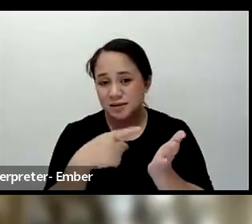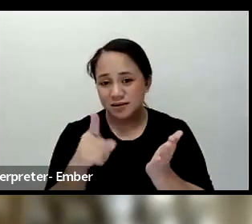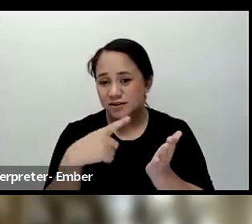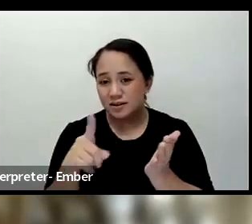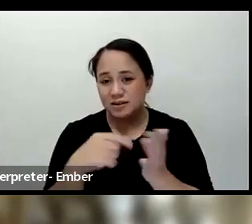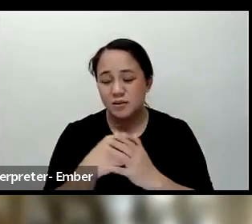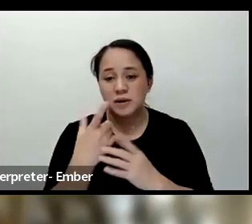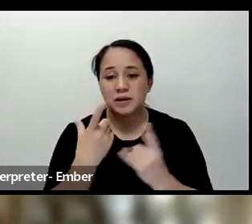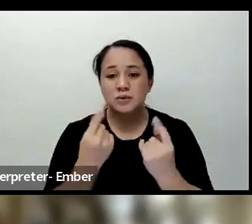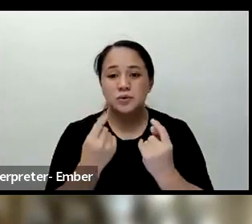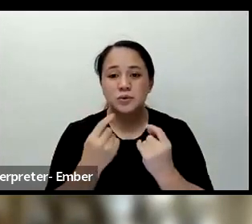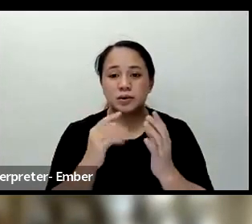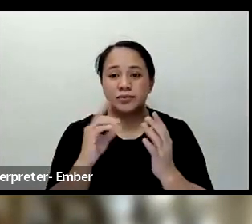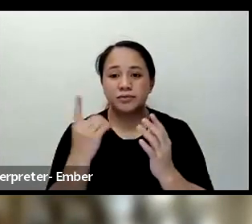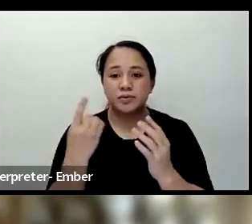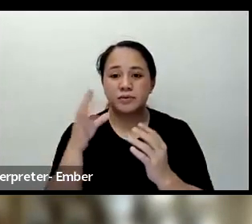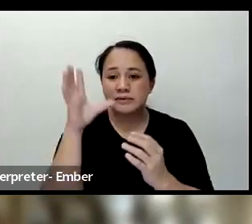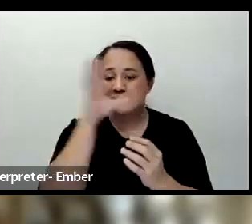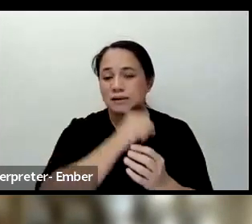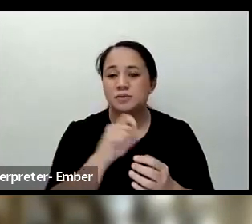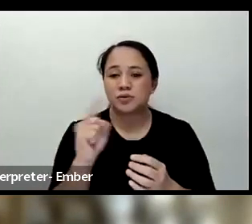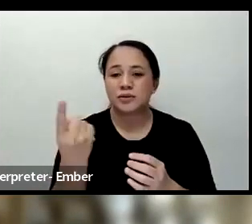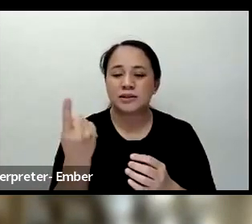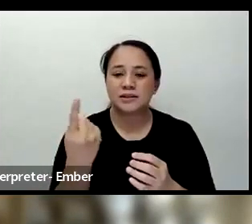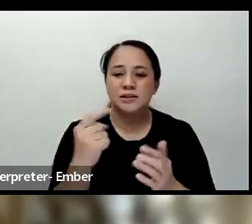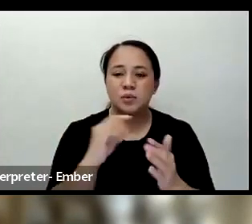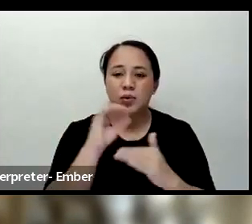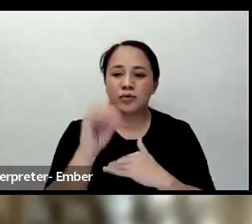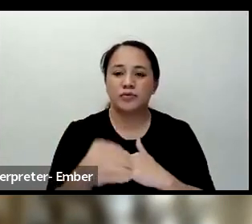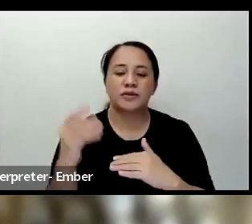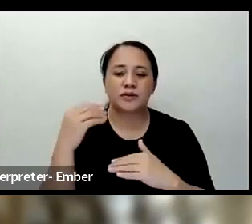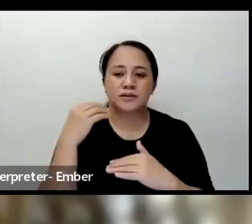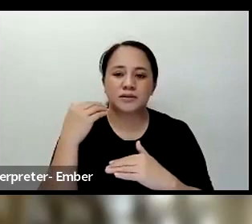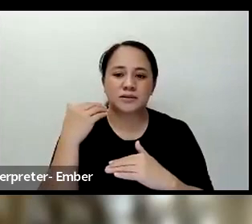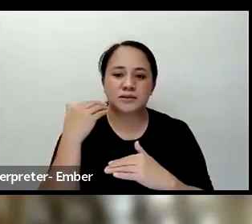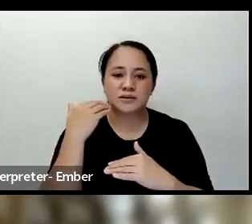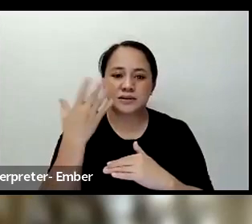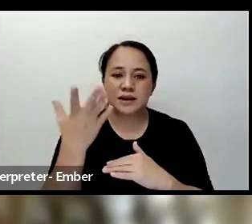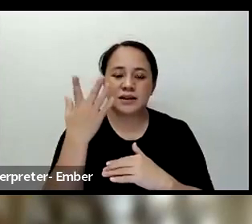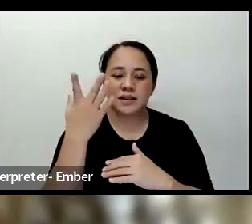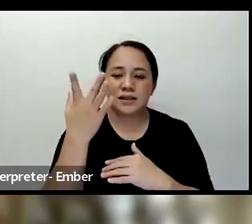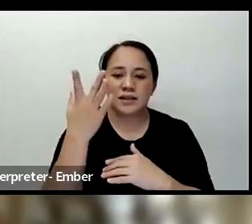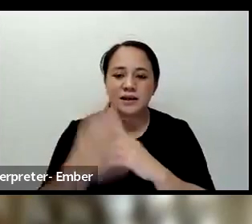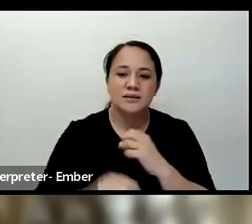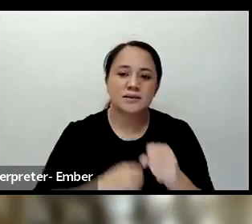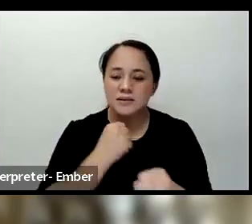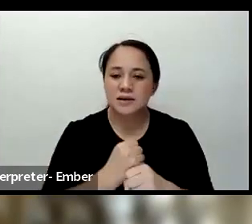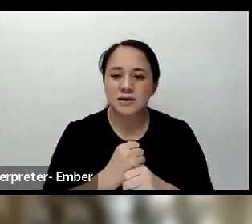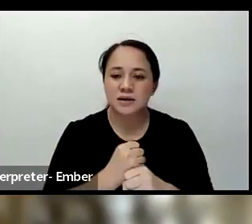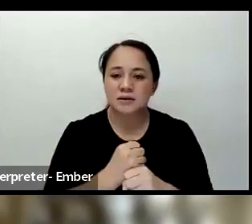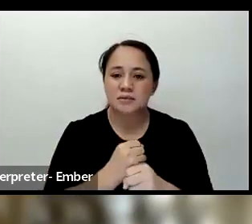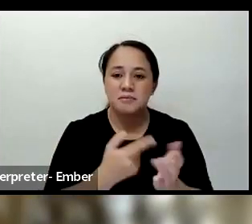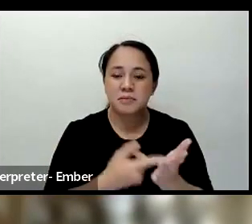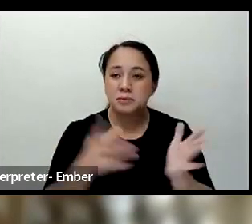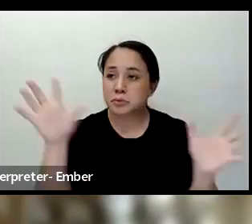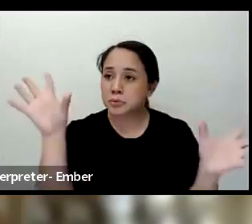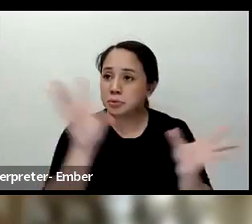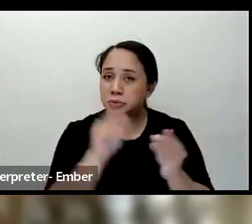was just to forecast the excess deaths last year, but we did not calculate